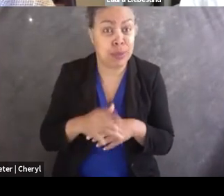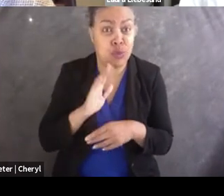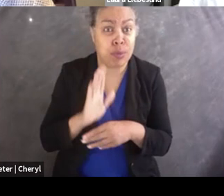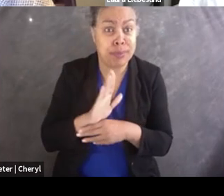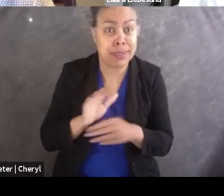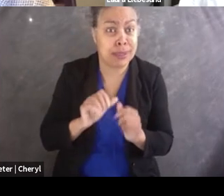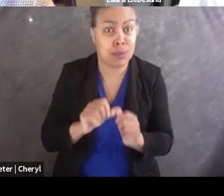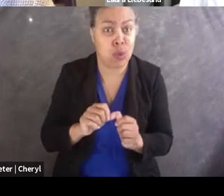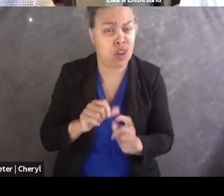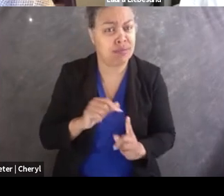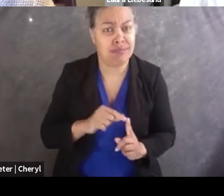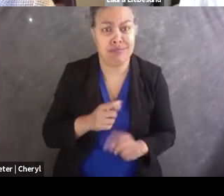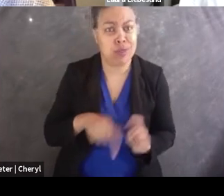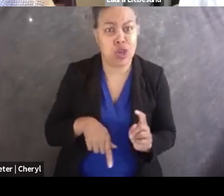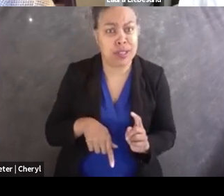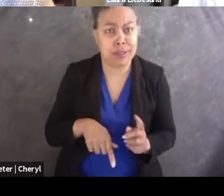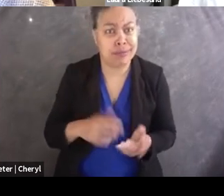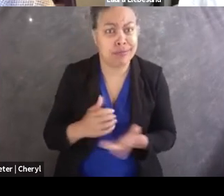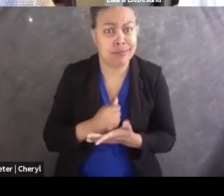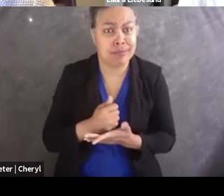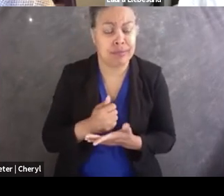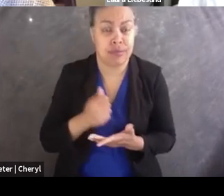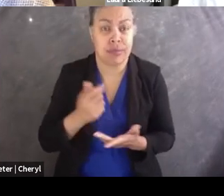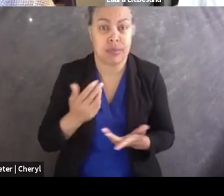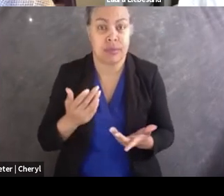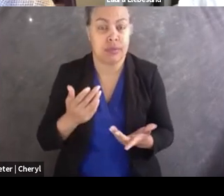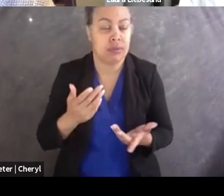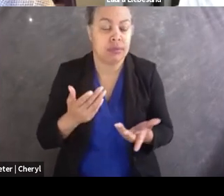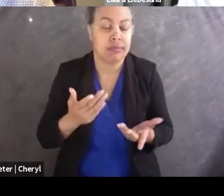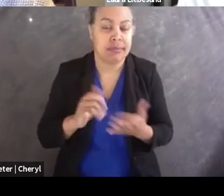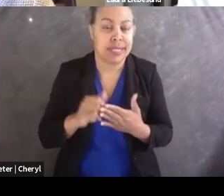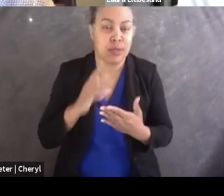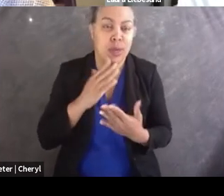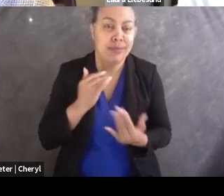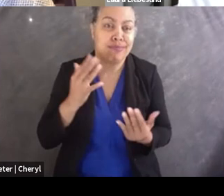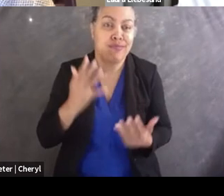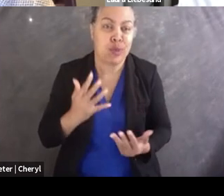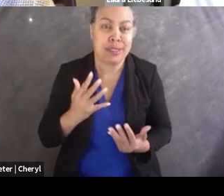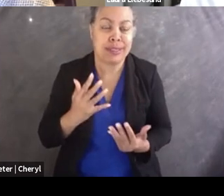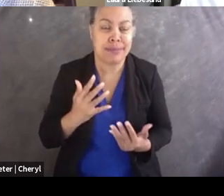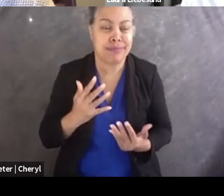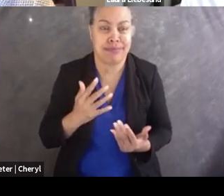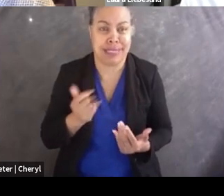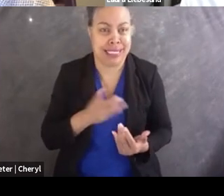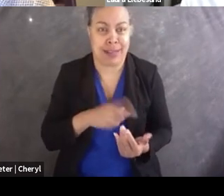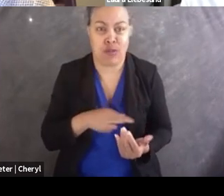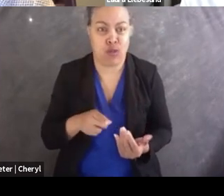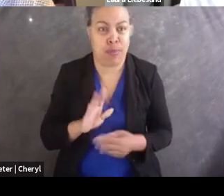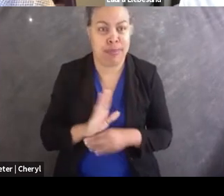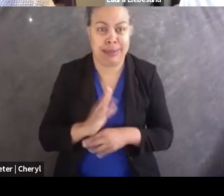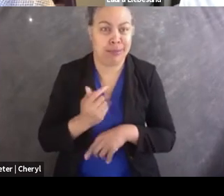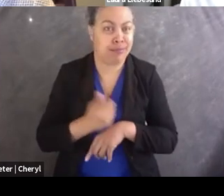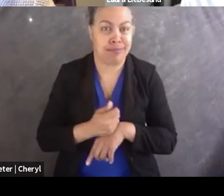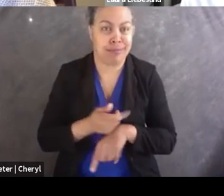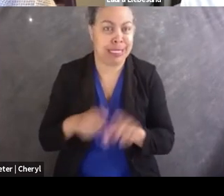support, you know, bars and restaurants, you know, just made it unfortunately impossible for a number of them to be able to